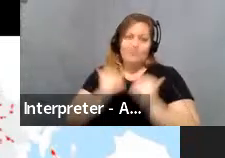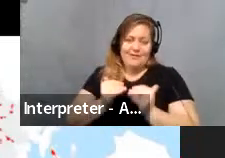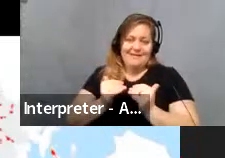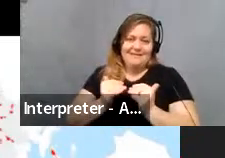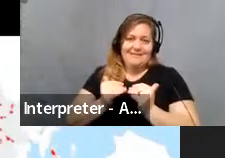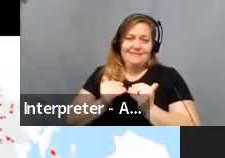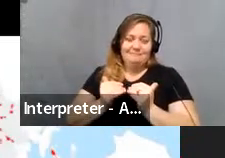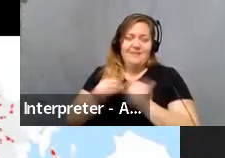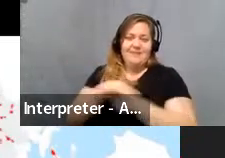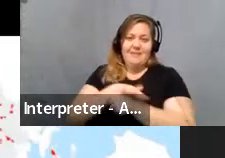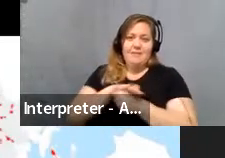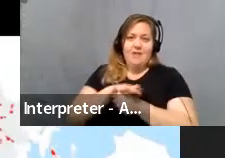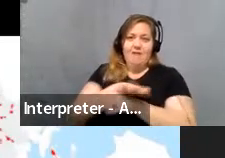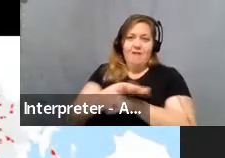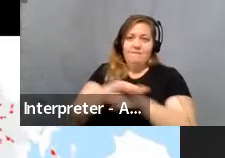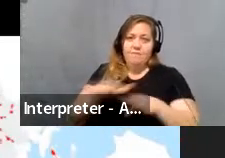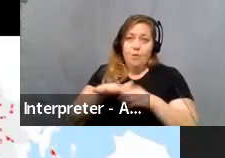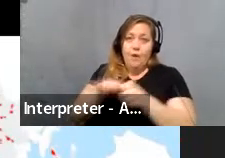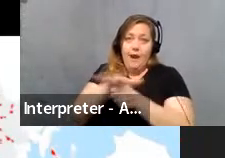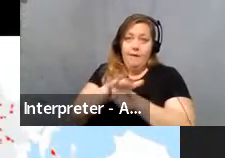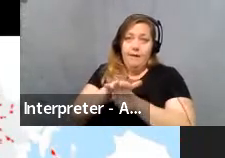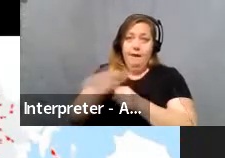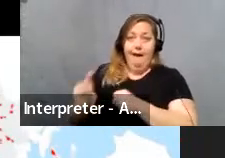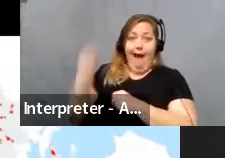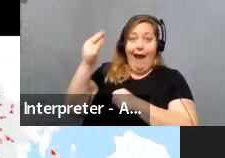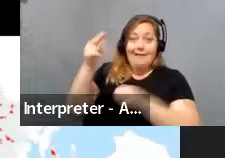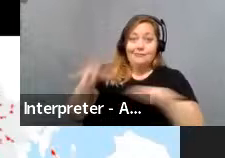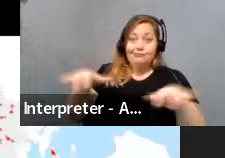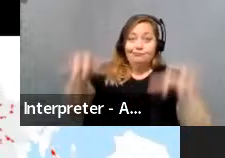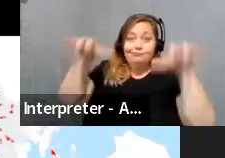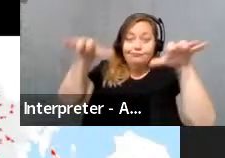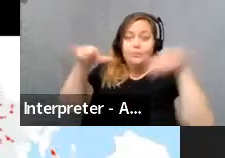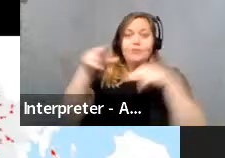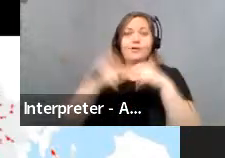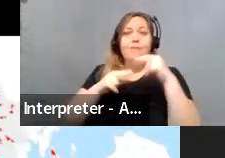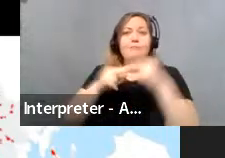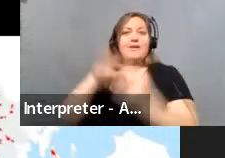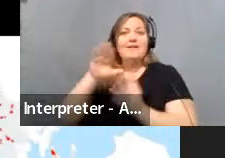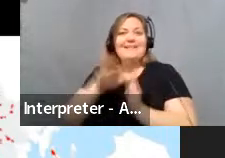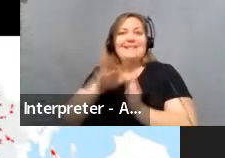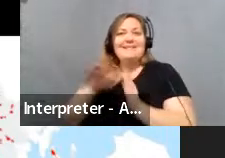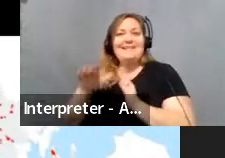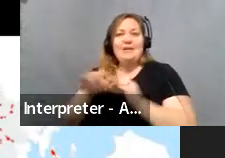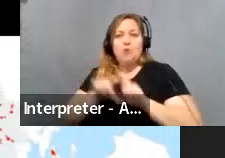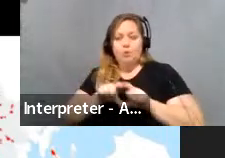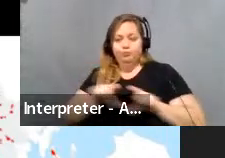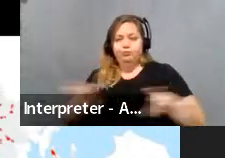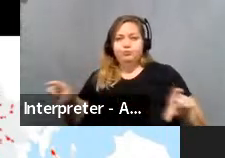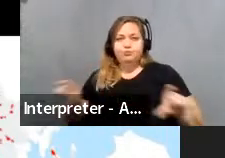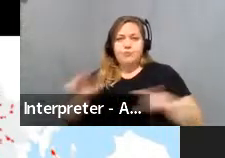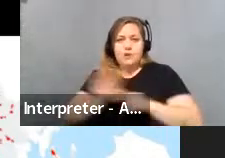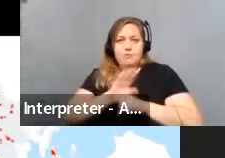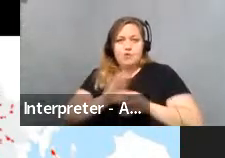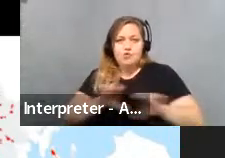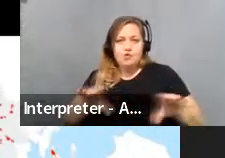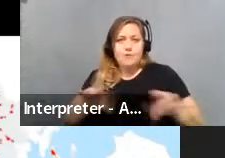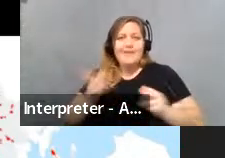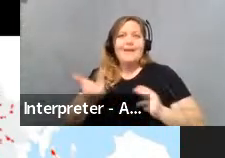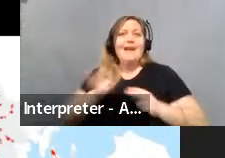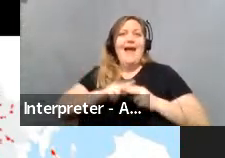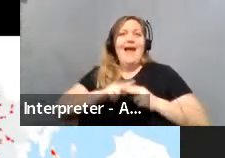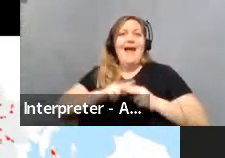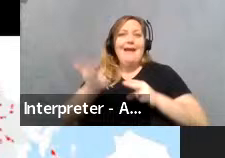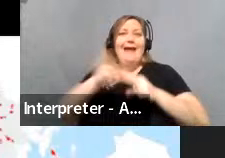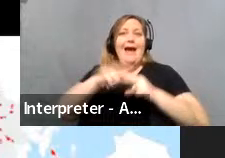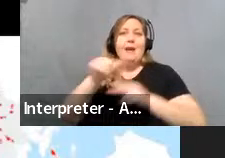on floor area and height, so that it's once again feasible to build a single story of commercial below two to four stories of housing. Next